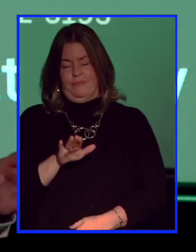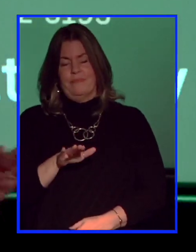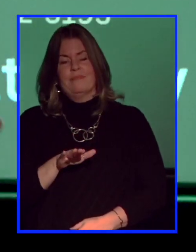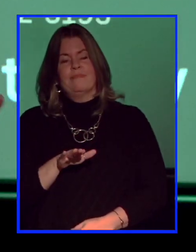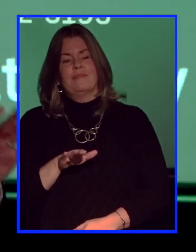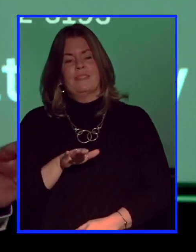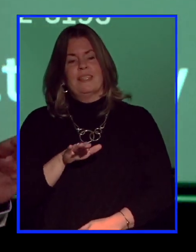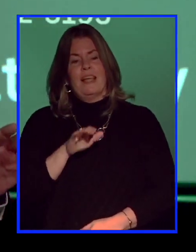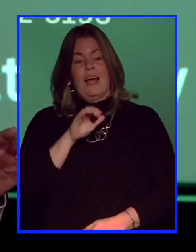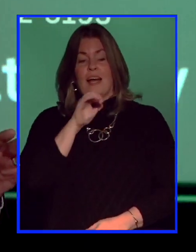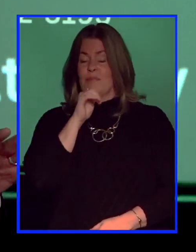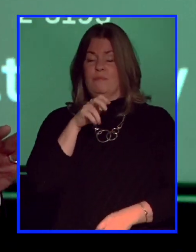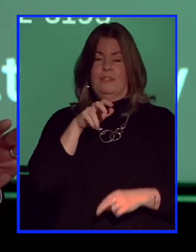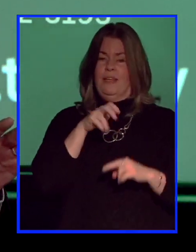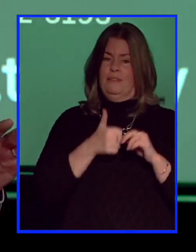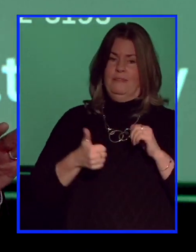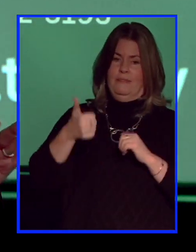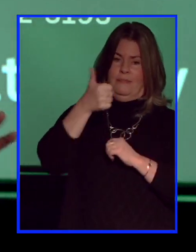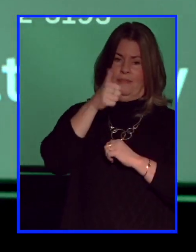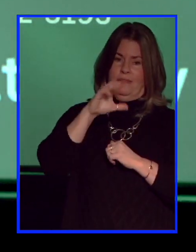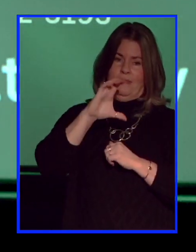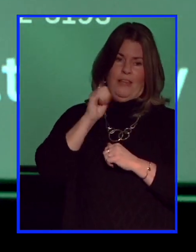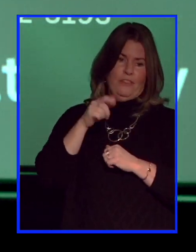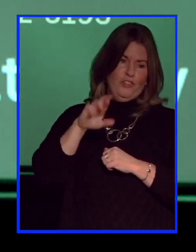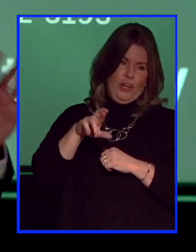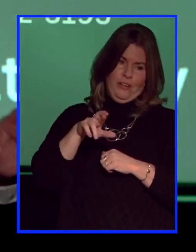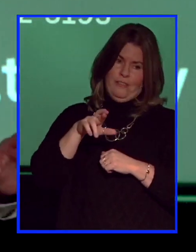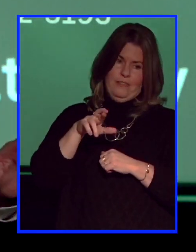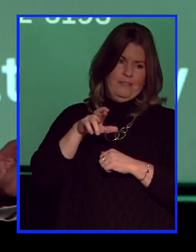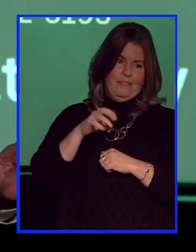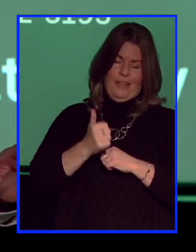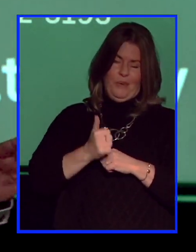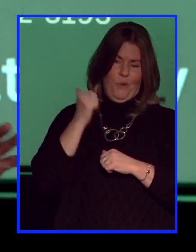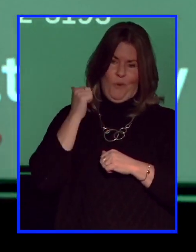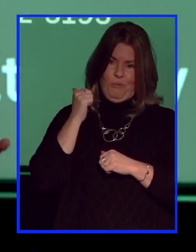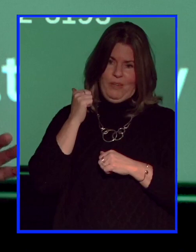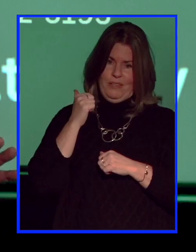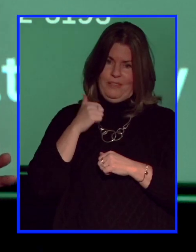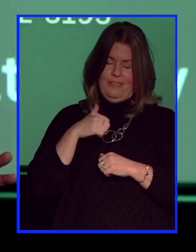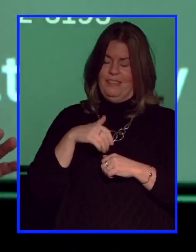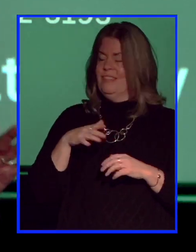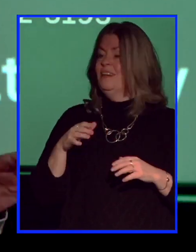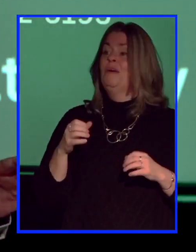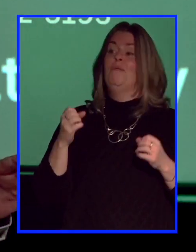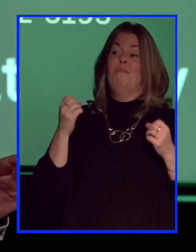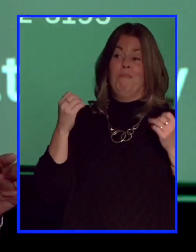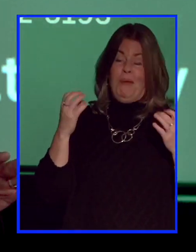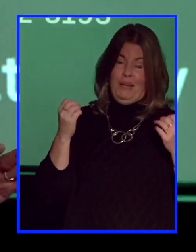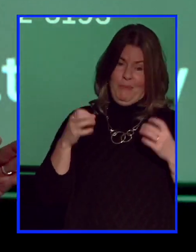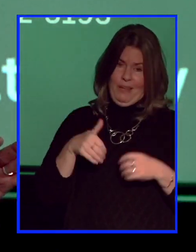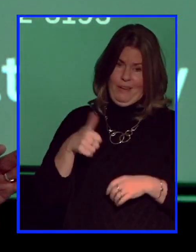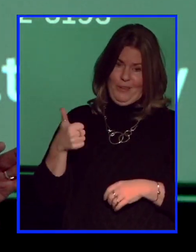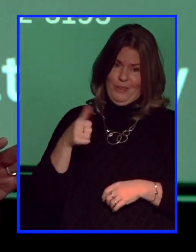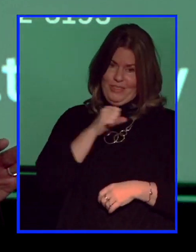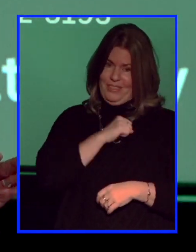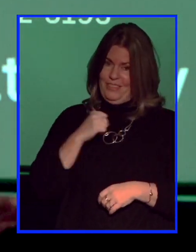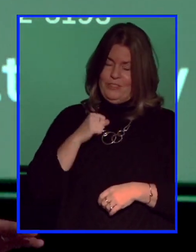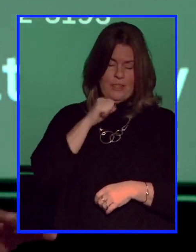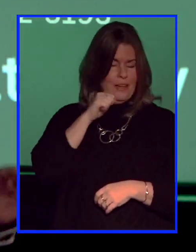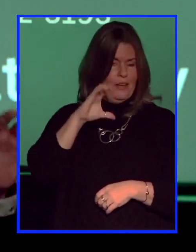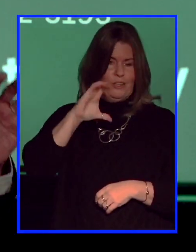I'm not chair and won't be chair of the Appropriations Committee, and 98 other senators will not be the chair of the Appropriations